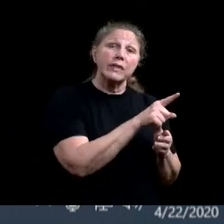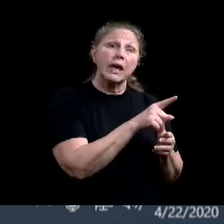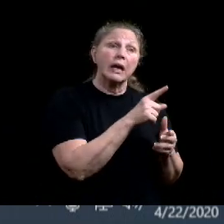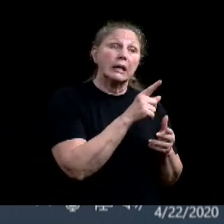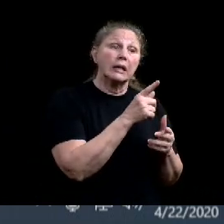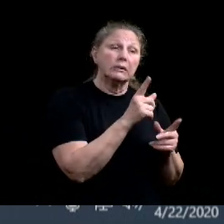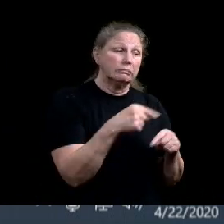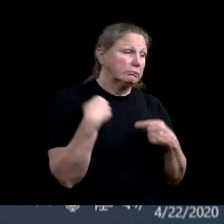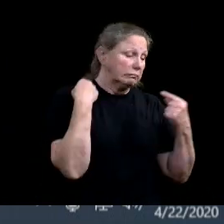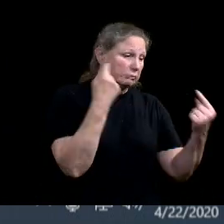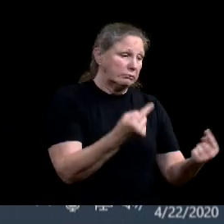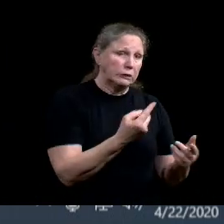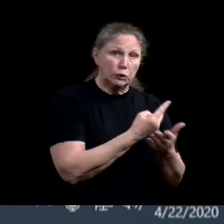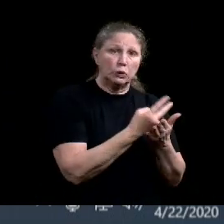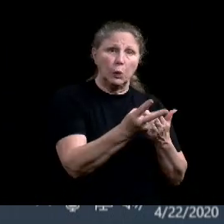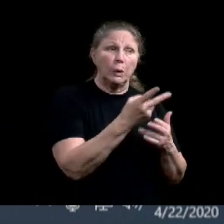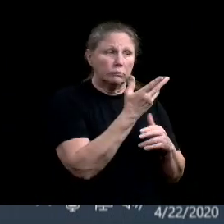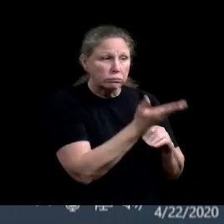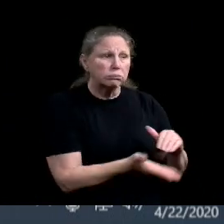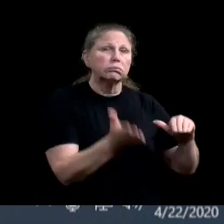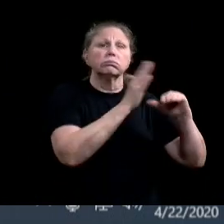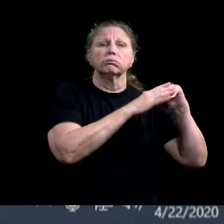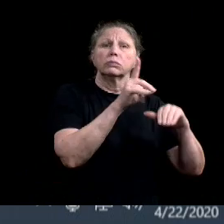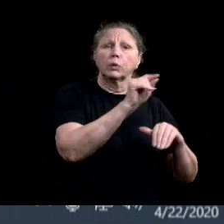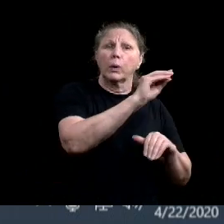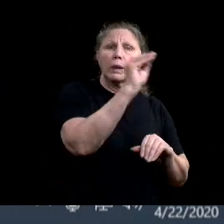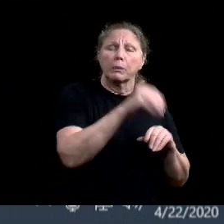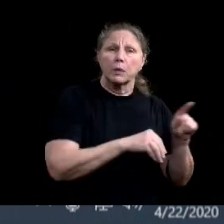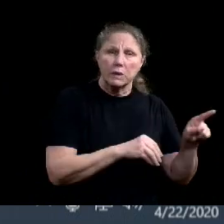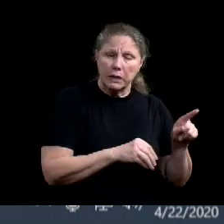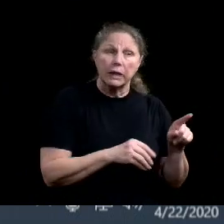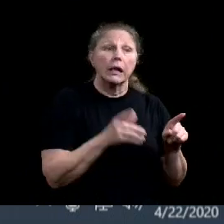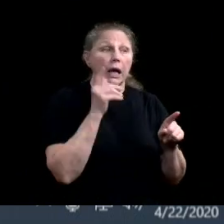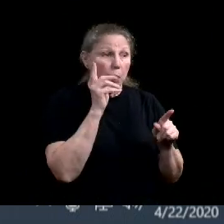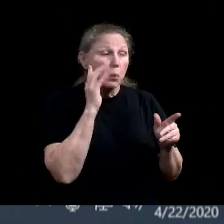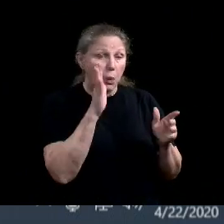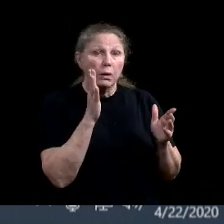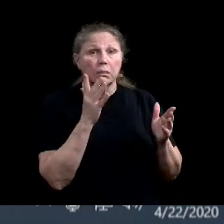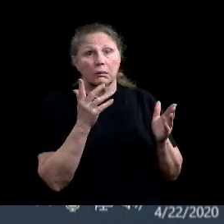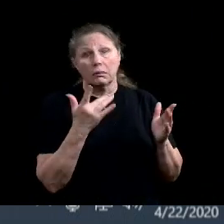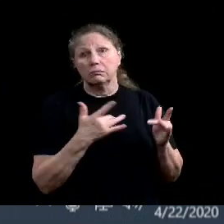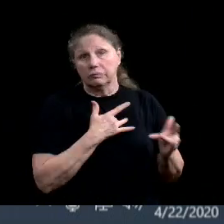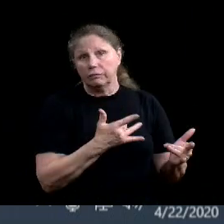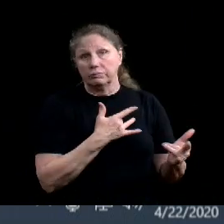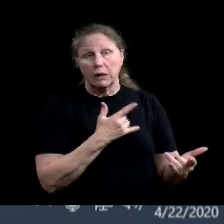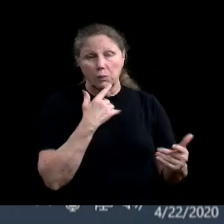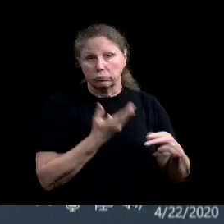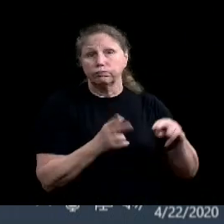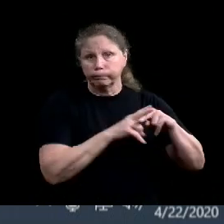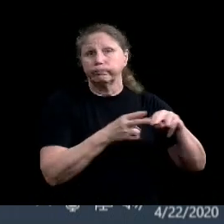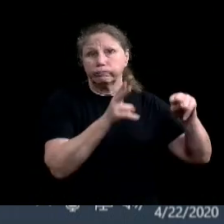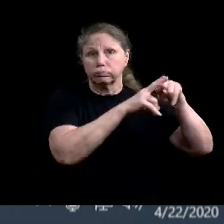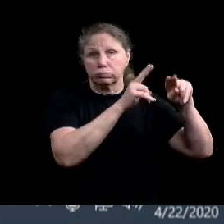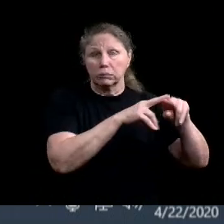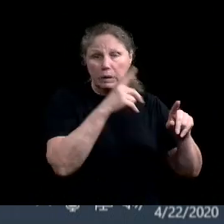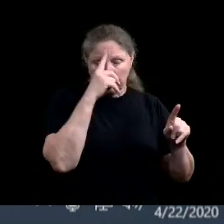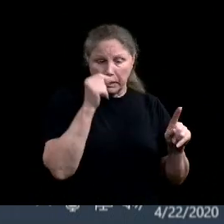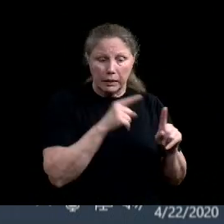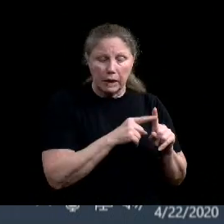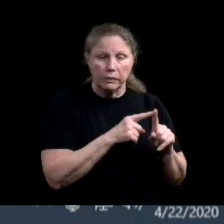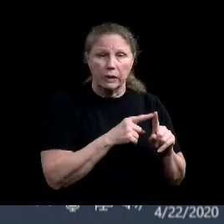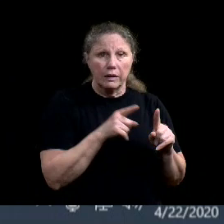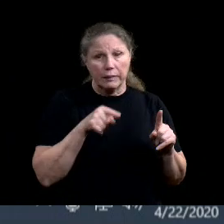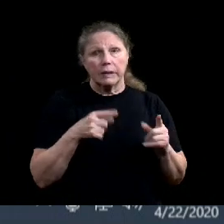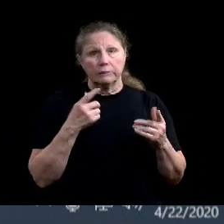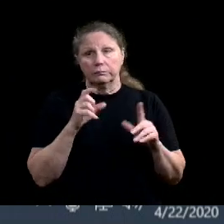this will continue to grow as long as we're in this mode that we're in right now. So I know